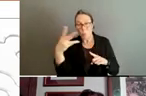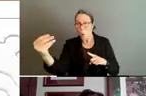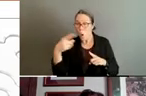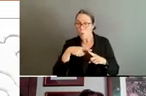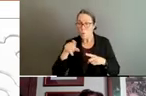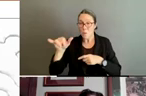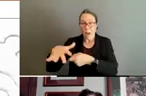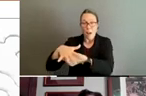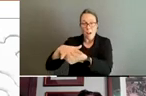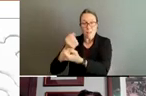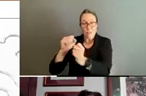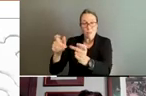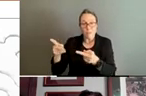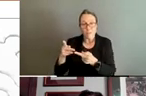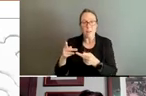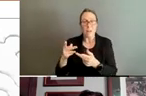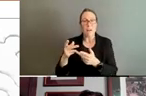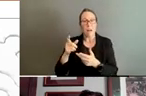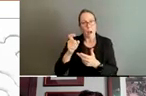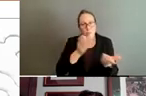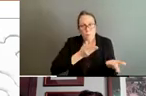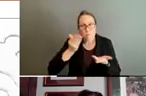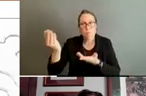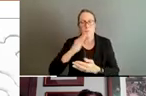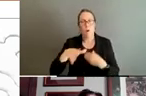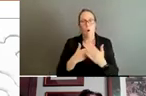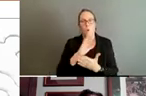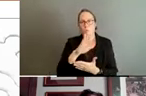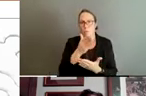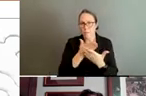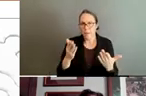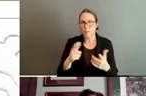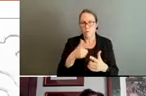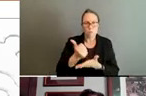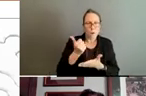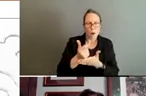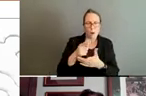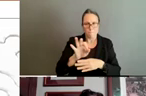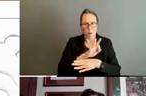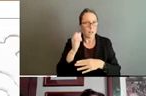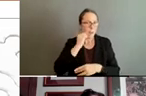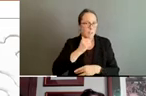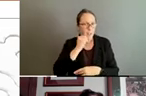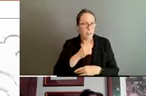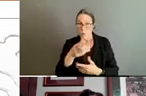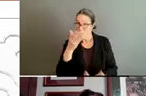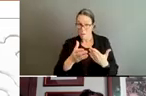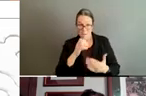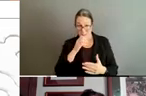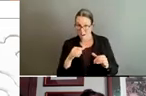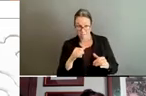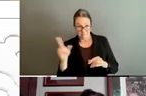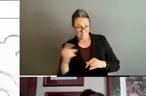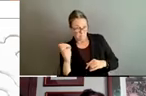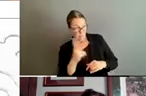for day-to-day functioning, that you make sure you take that with you if possible. And so you may not be in your home, or you may not be in